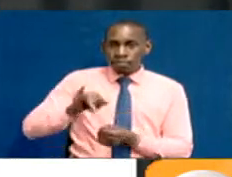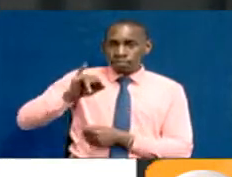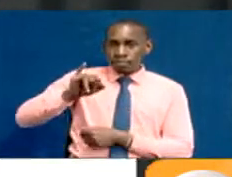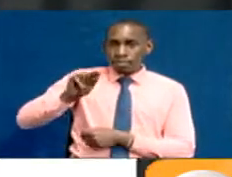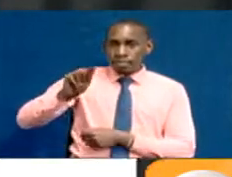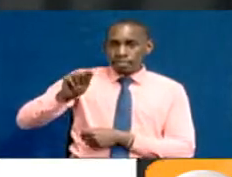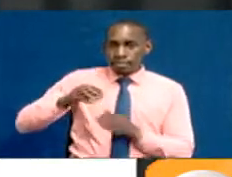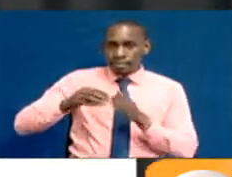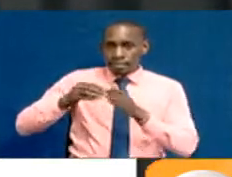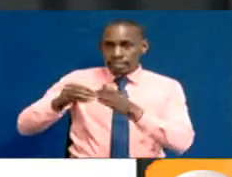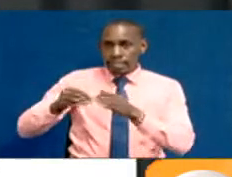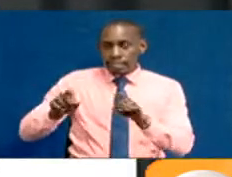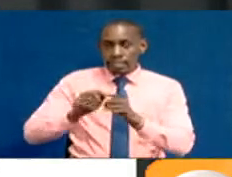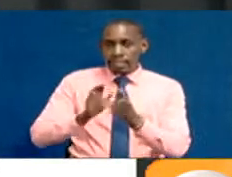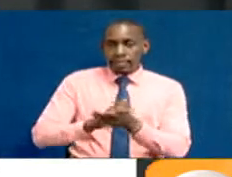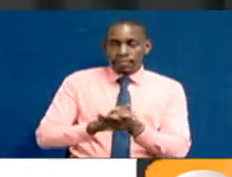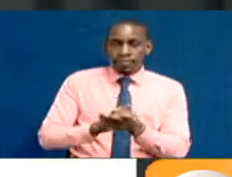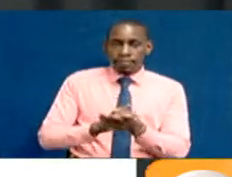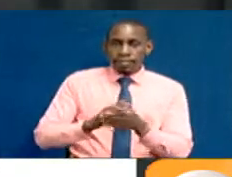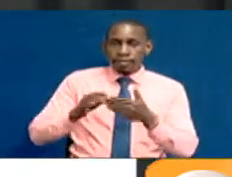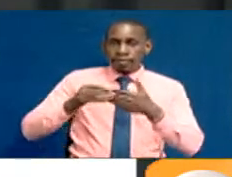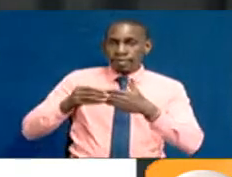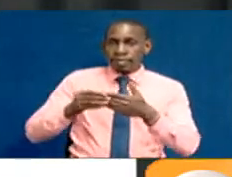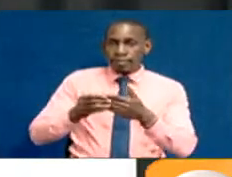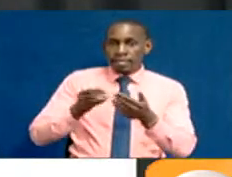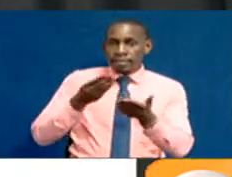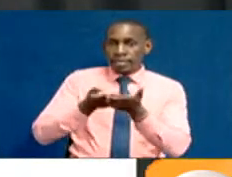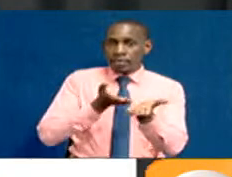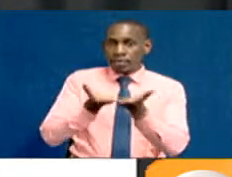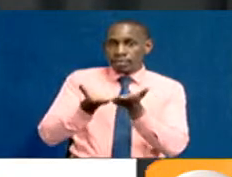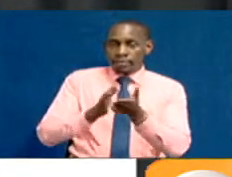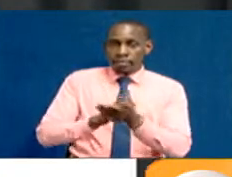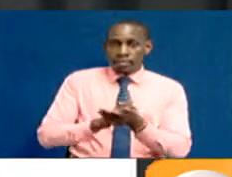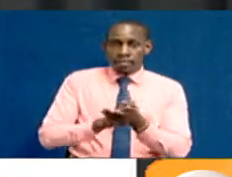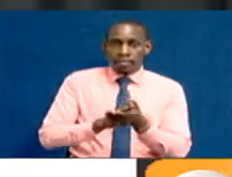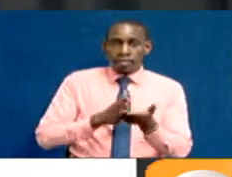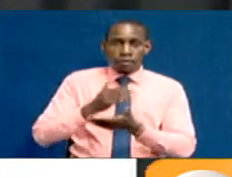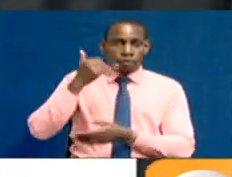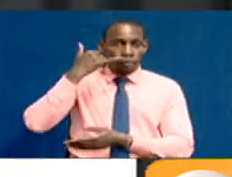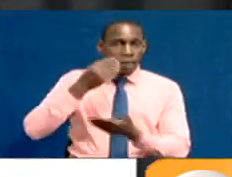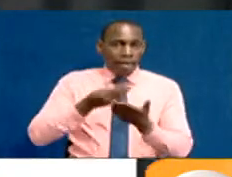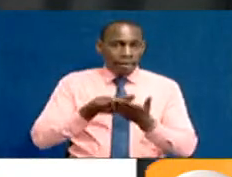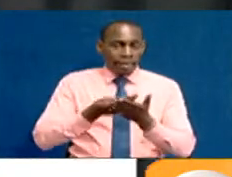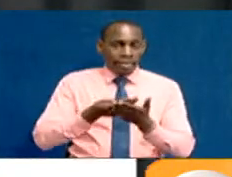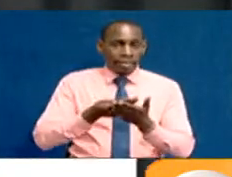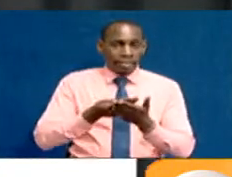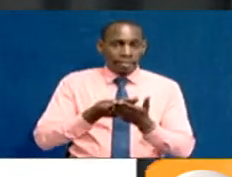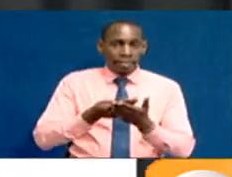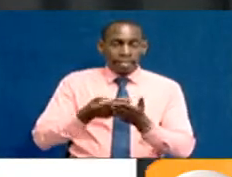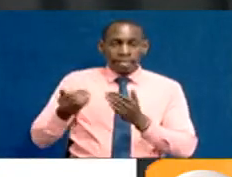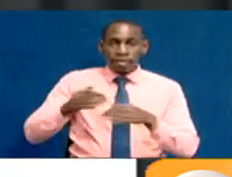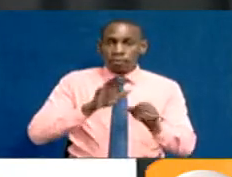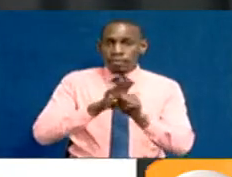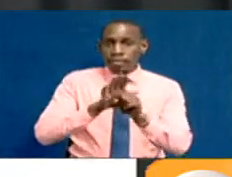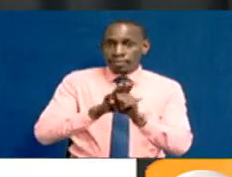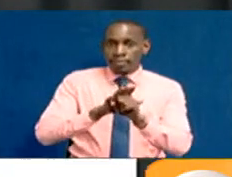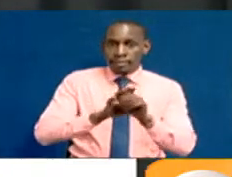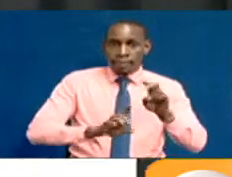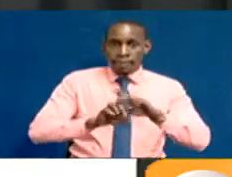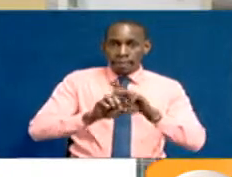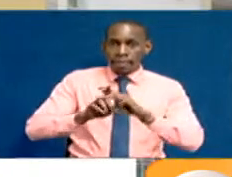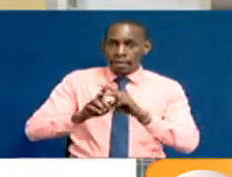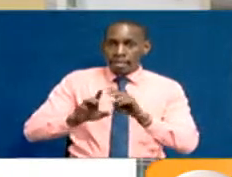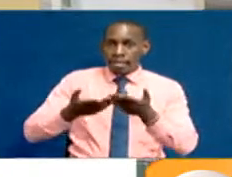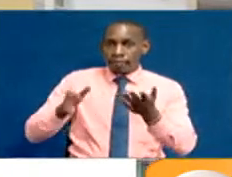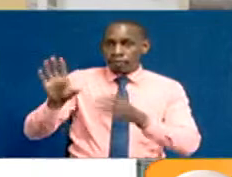and the agility of the financial services sector to mobile money with increasing opportunities emerging across the